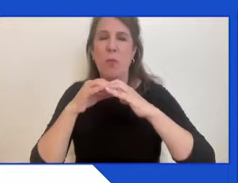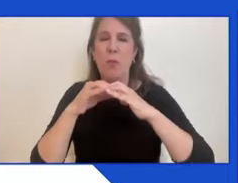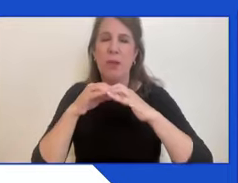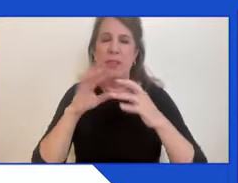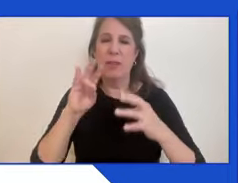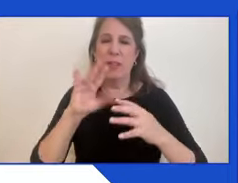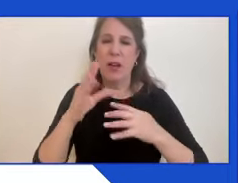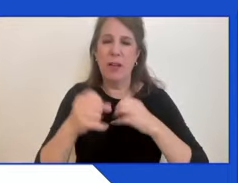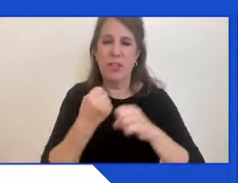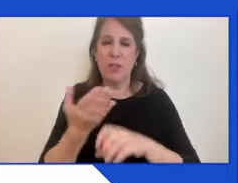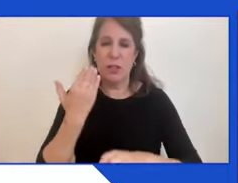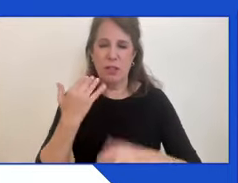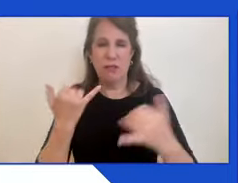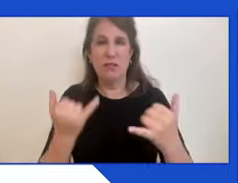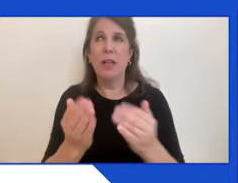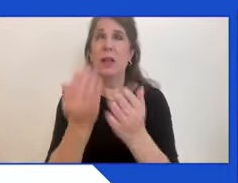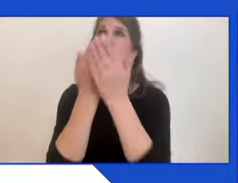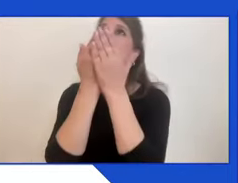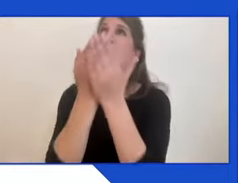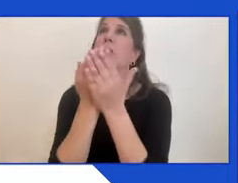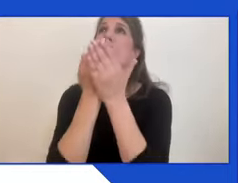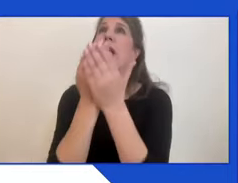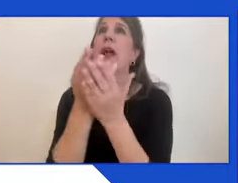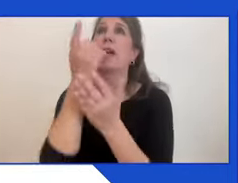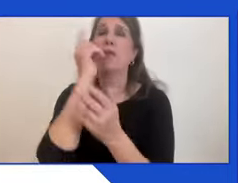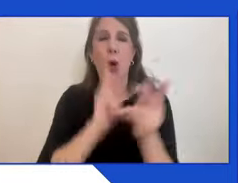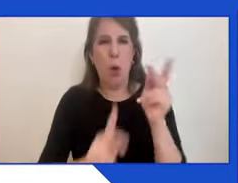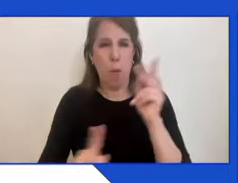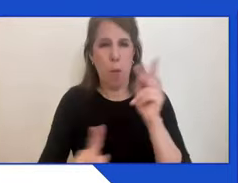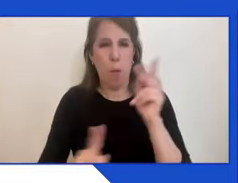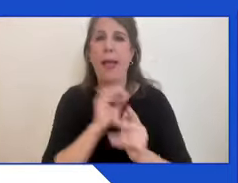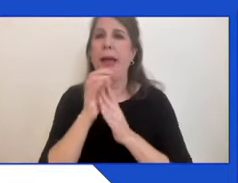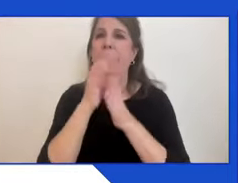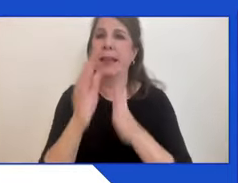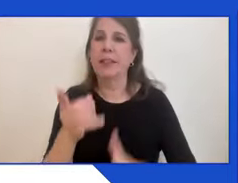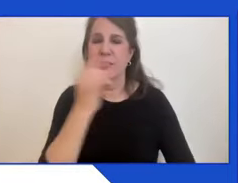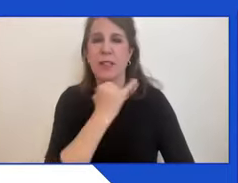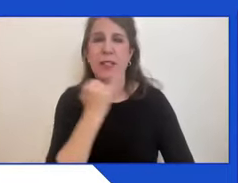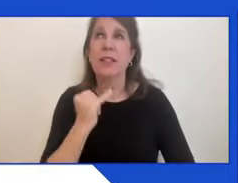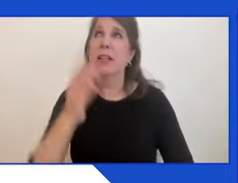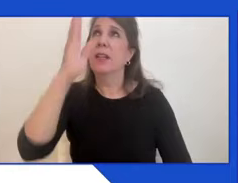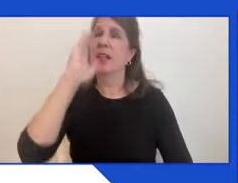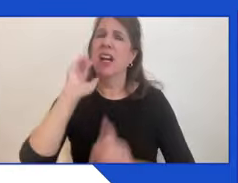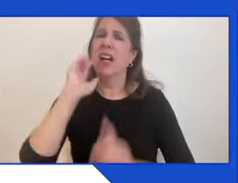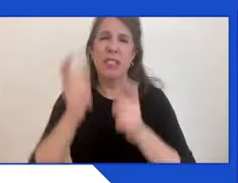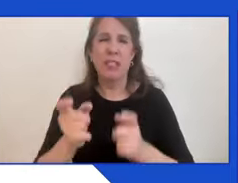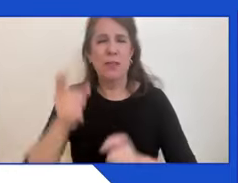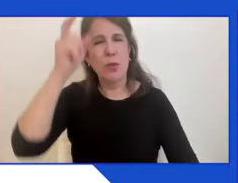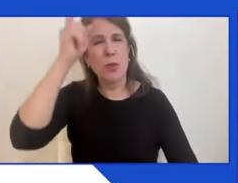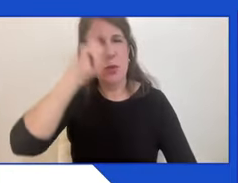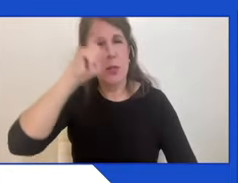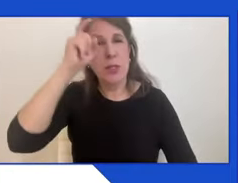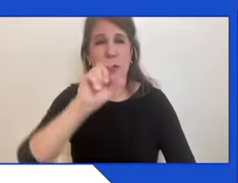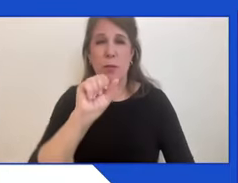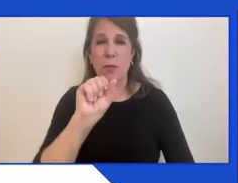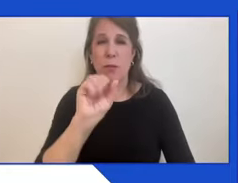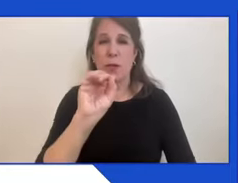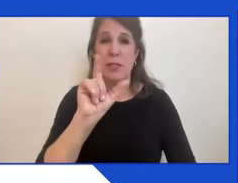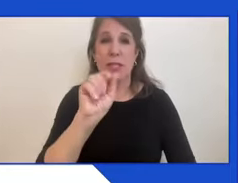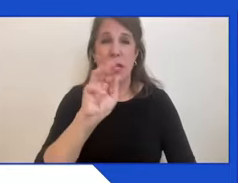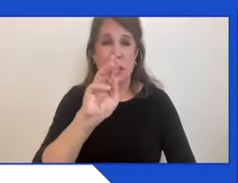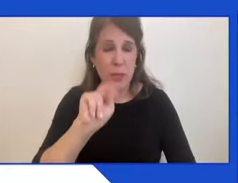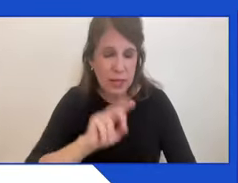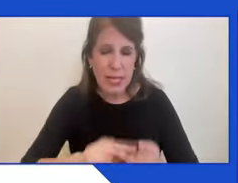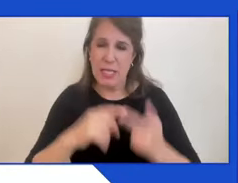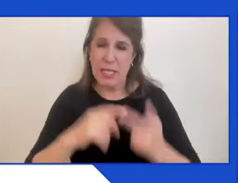Israel and the leaders of Israel. May God give you the wisdom of Solomon and the courage of King David